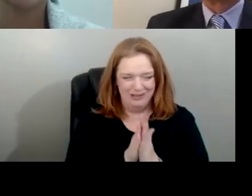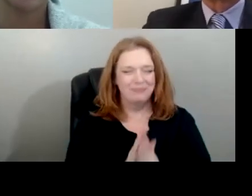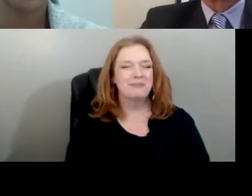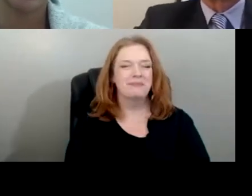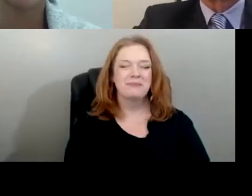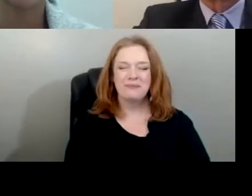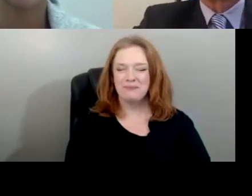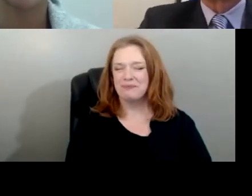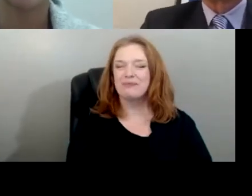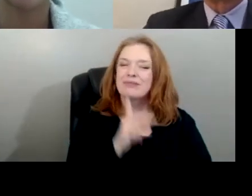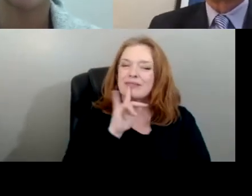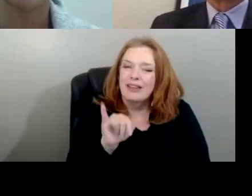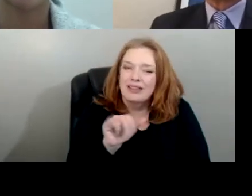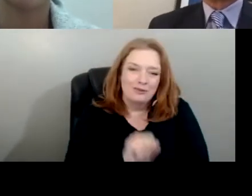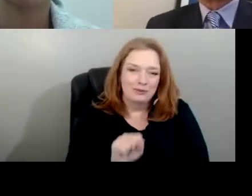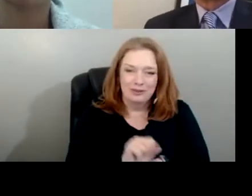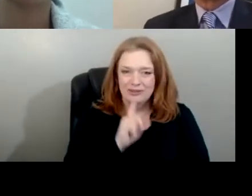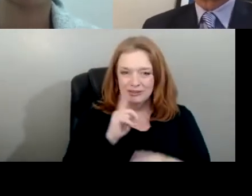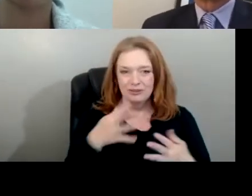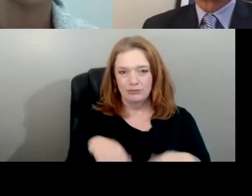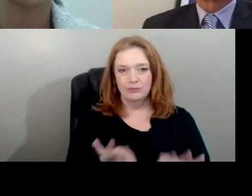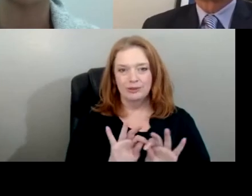work. We really need to be